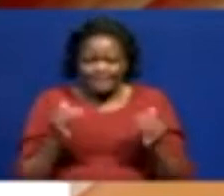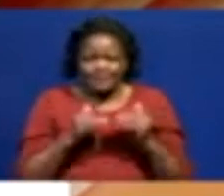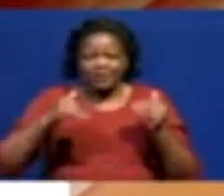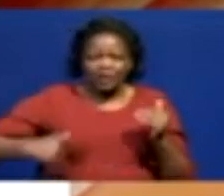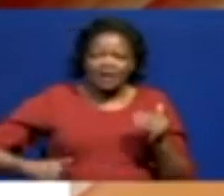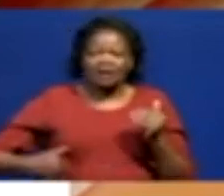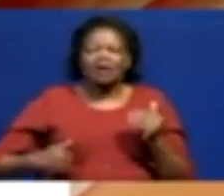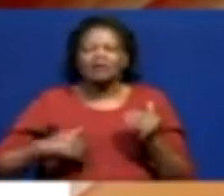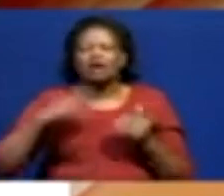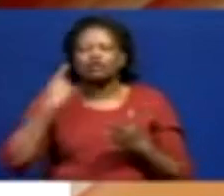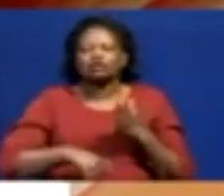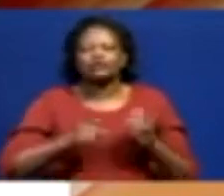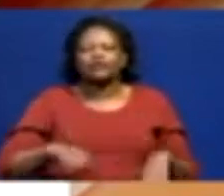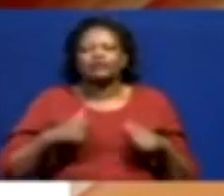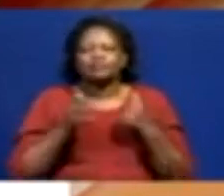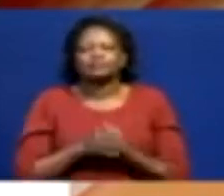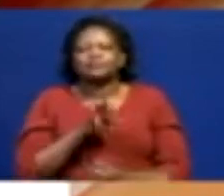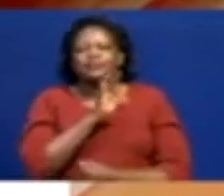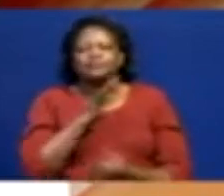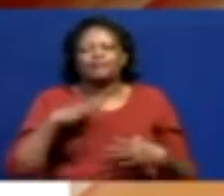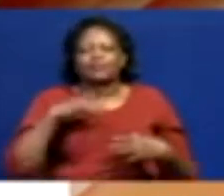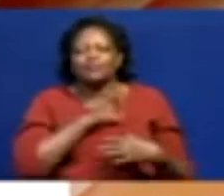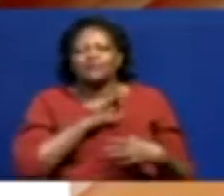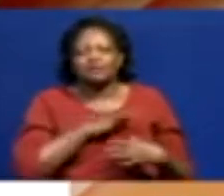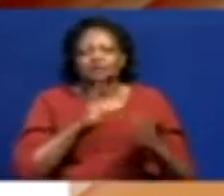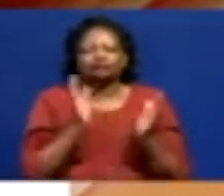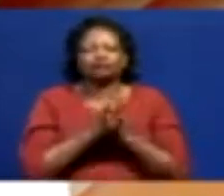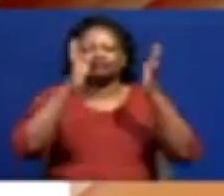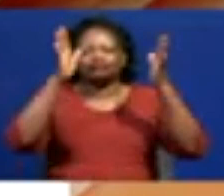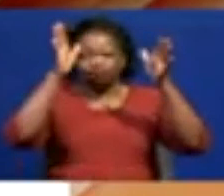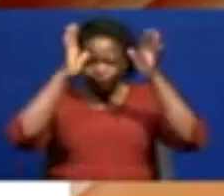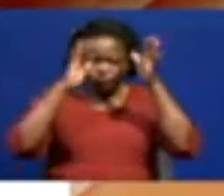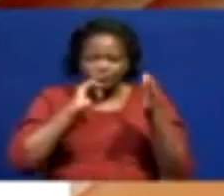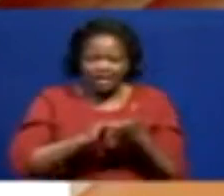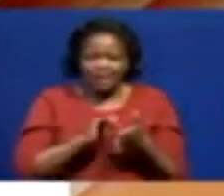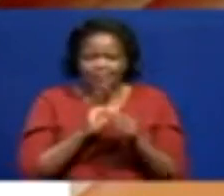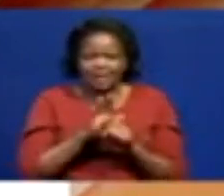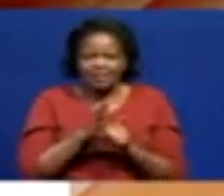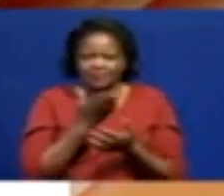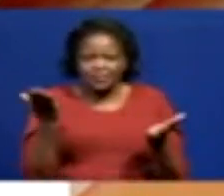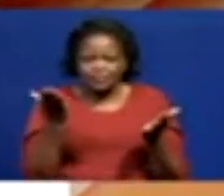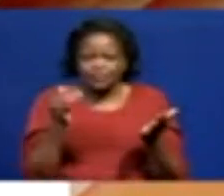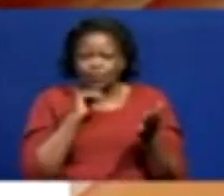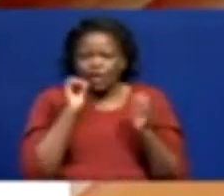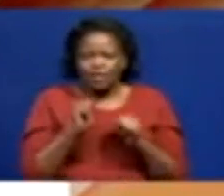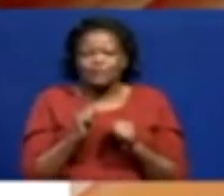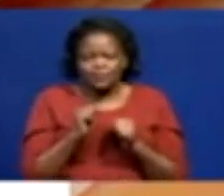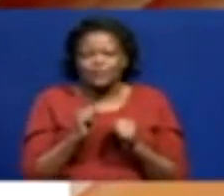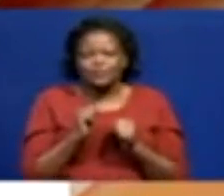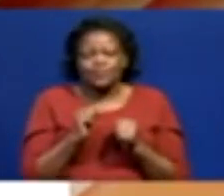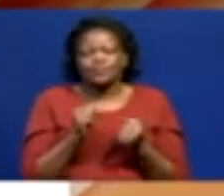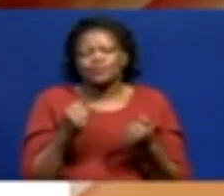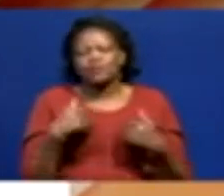hunger and high cost of living. The beneficiaries have lauded the initiative, noting many of them are unable to put food on the